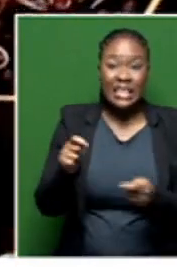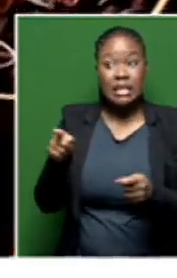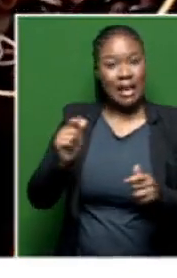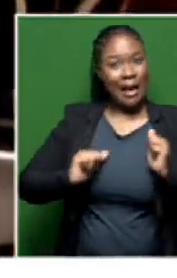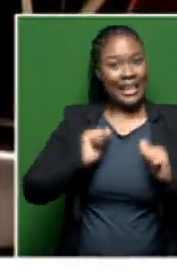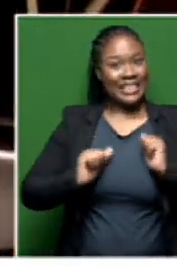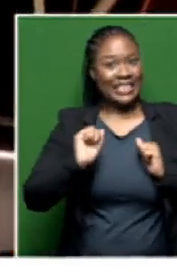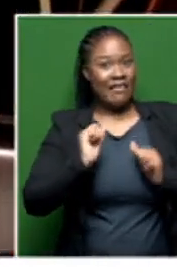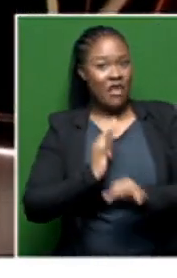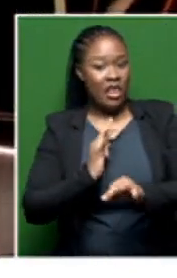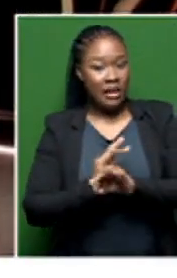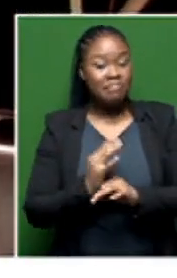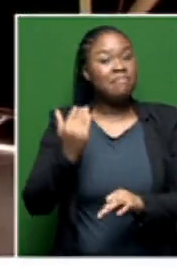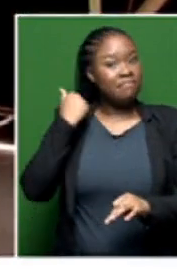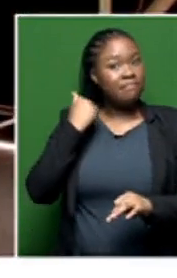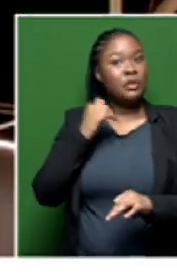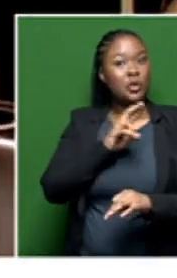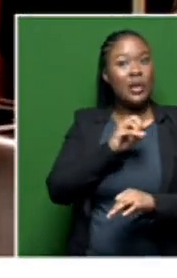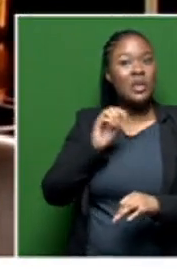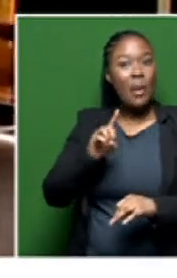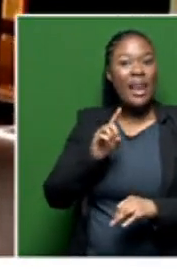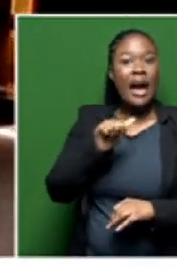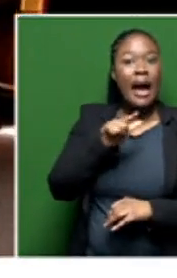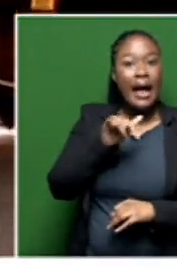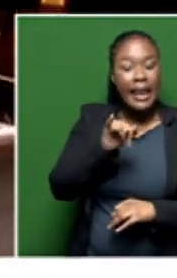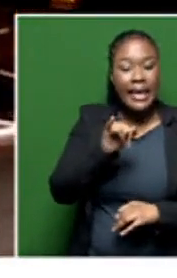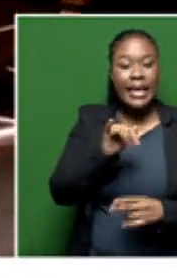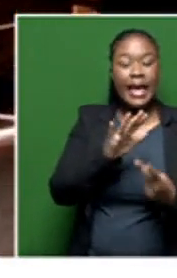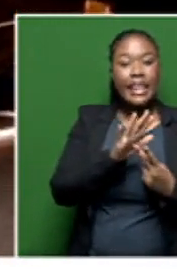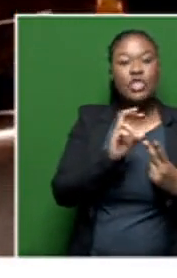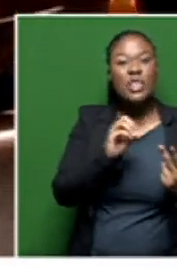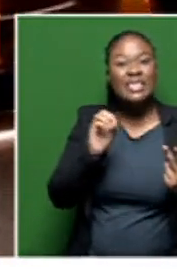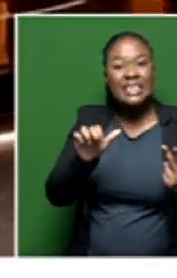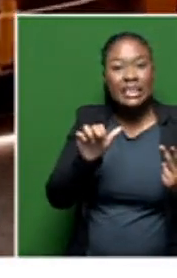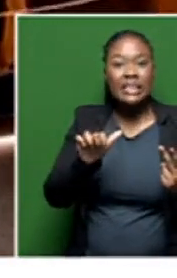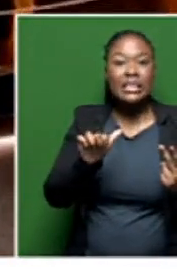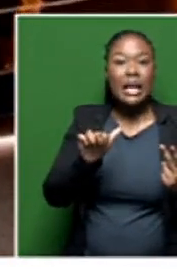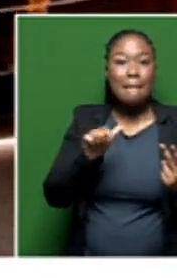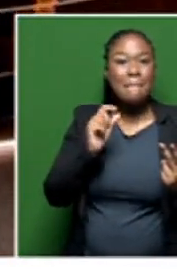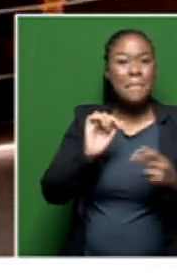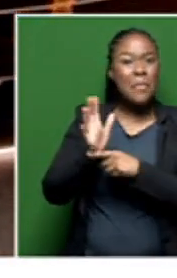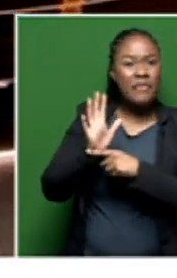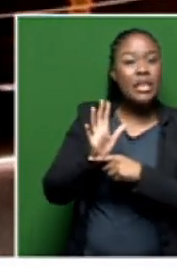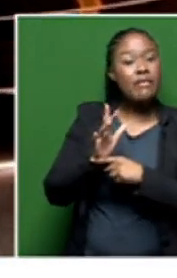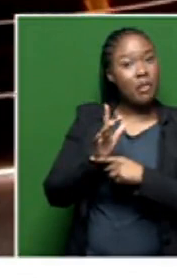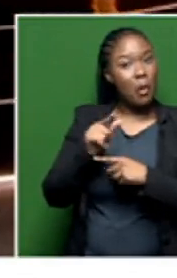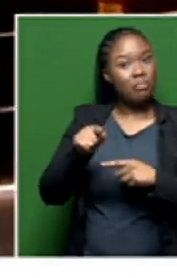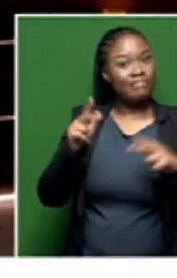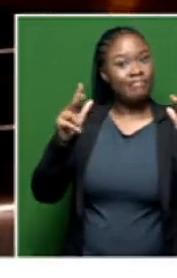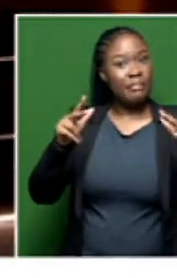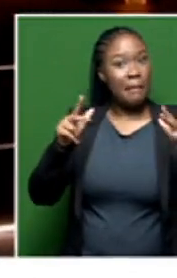nominated twice before for 2001's Ali and the 2006 movie The Pursuit of Happiness.